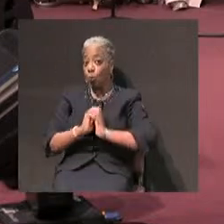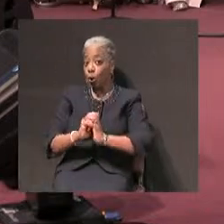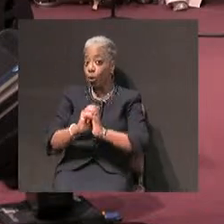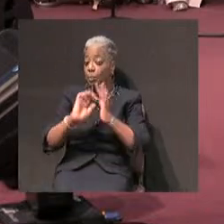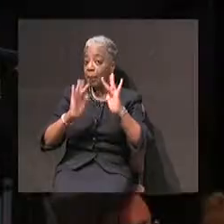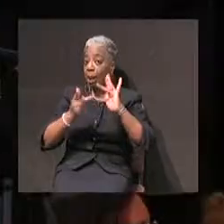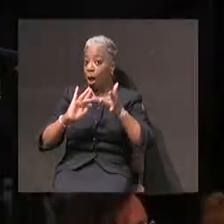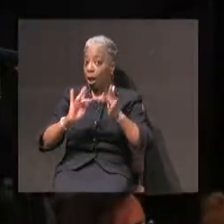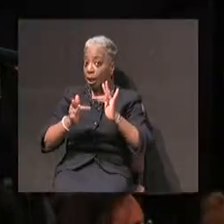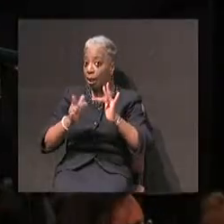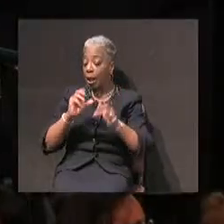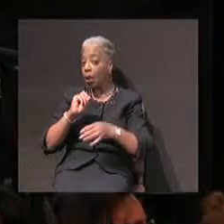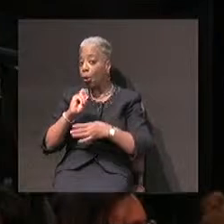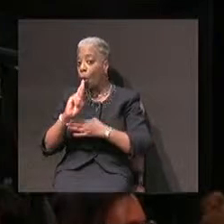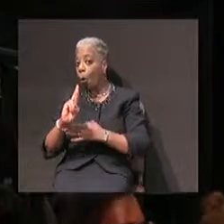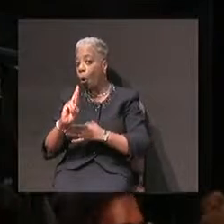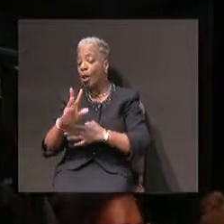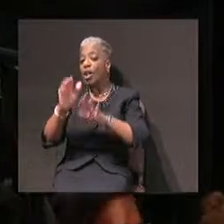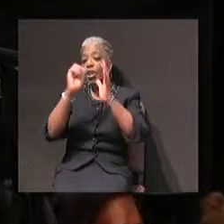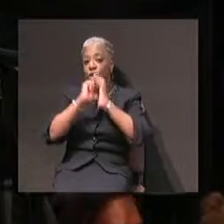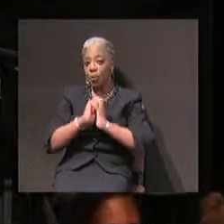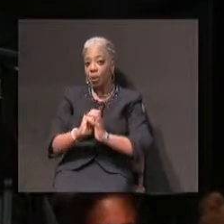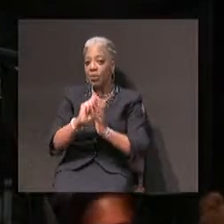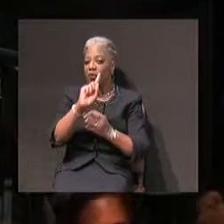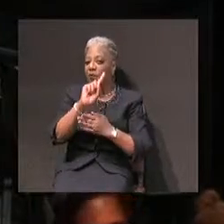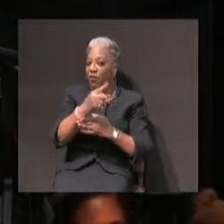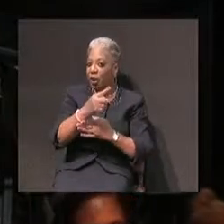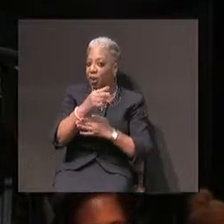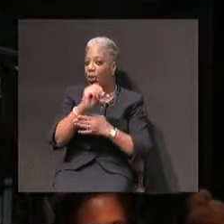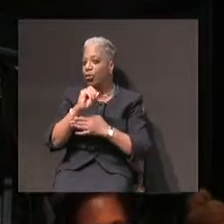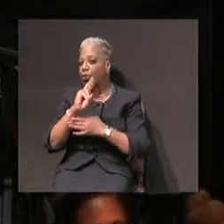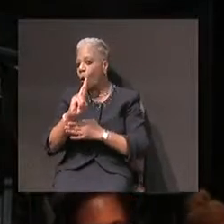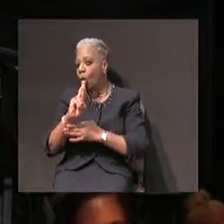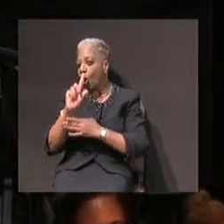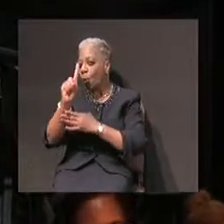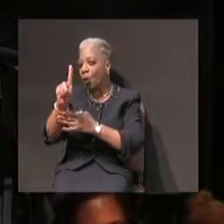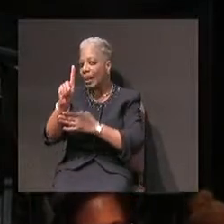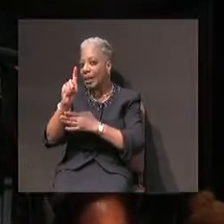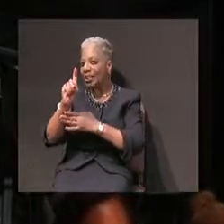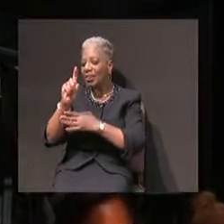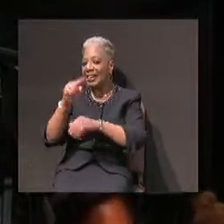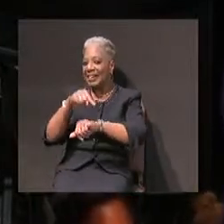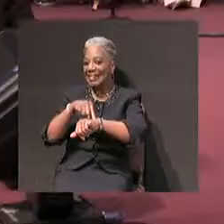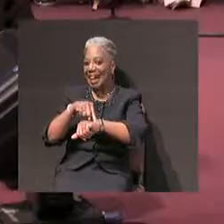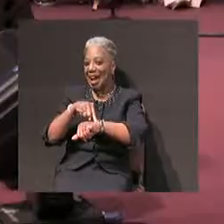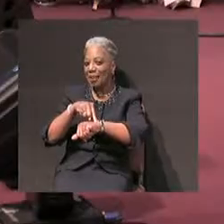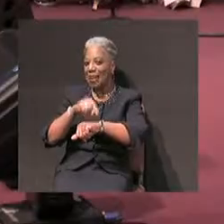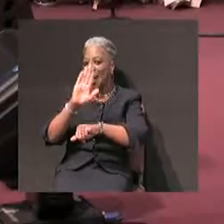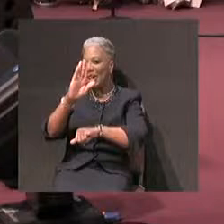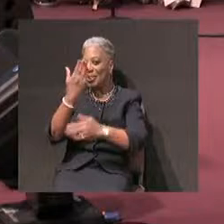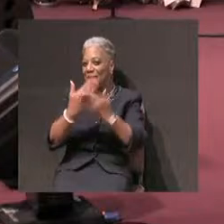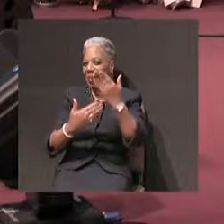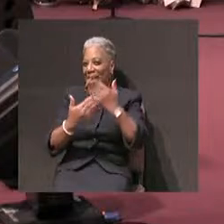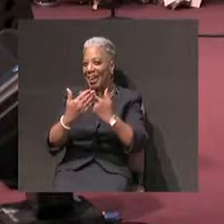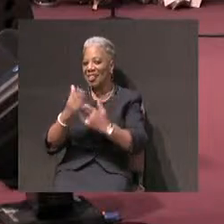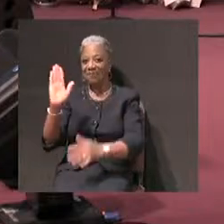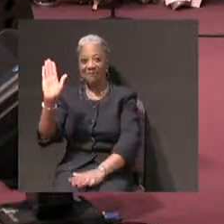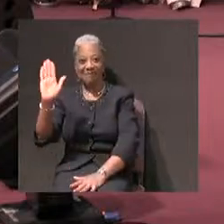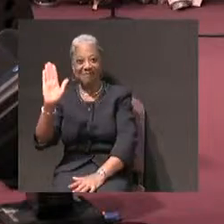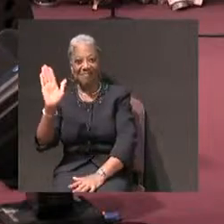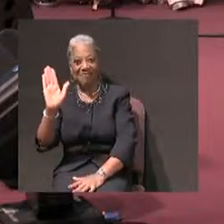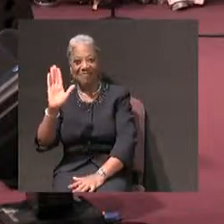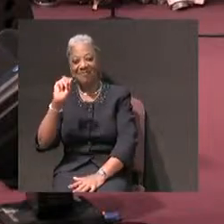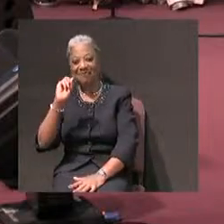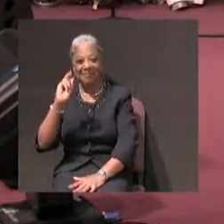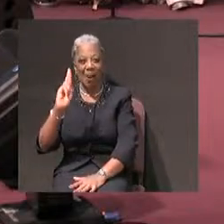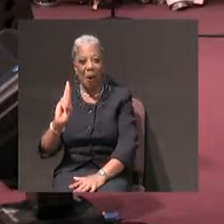us for the first or 100th time, please give us a wave. We are so glad that you joined us online today. But if you